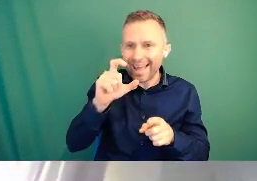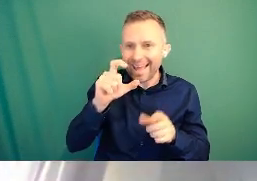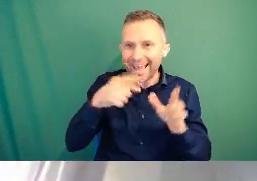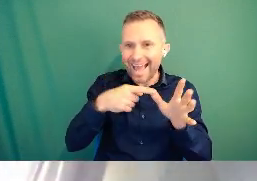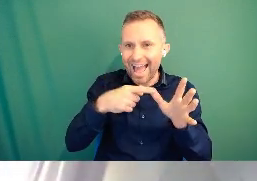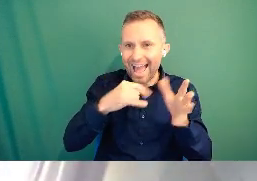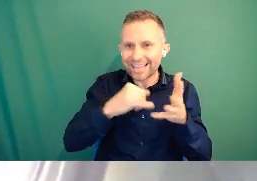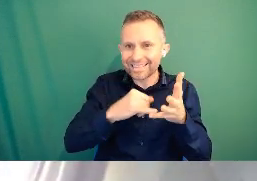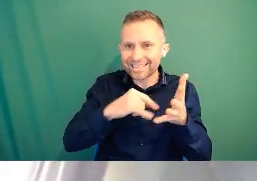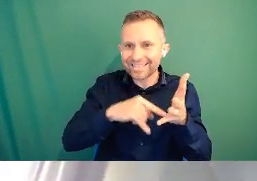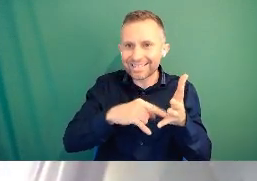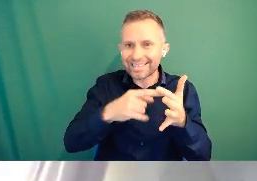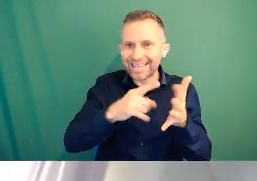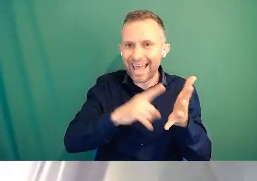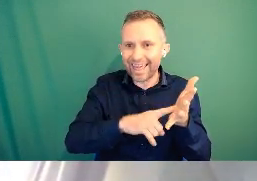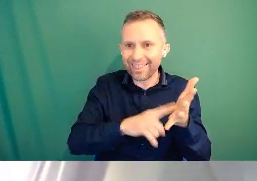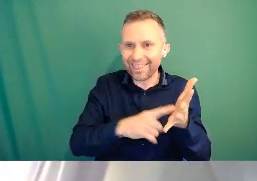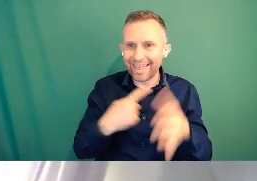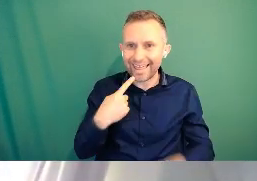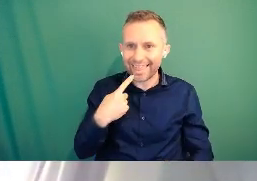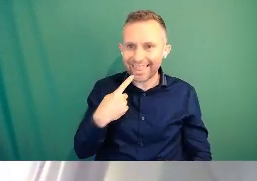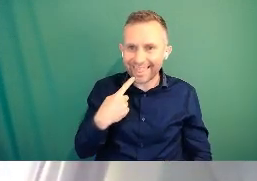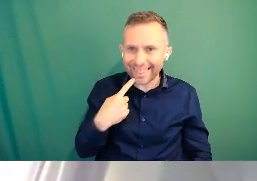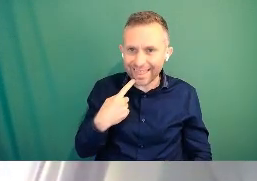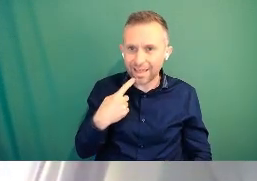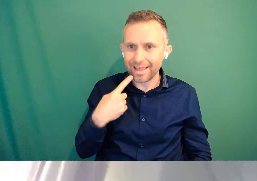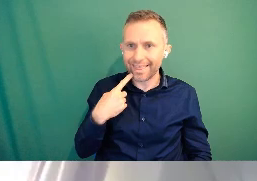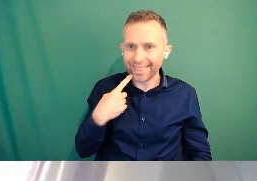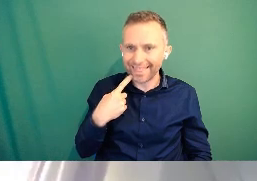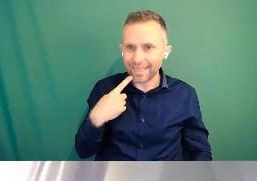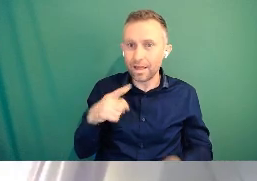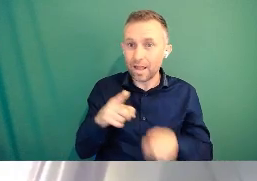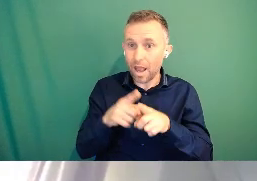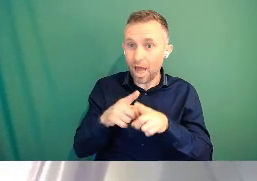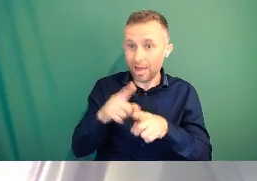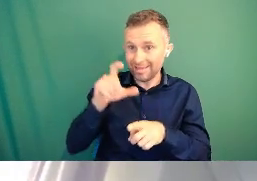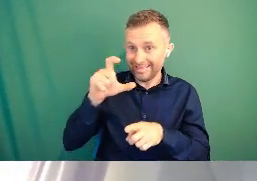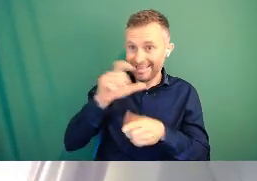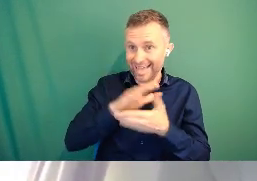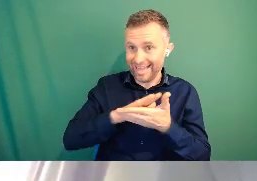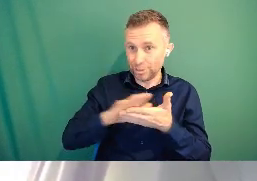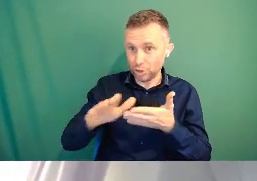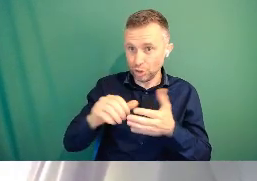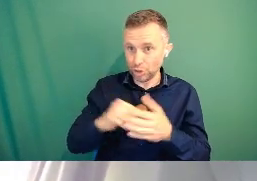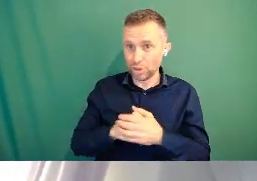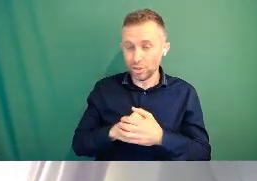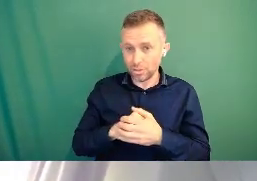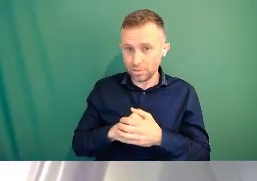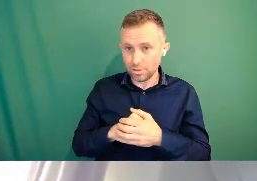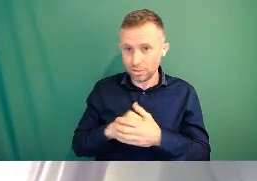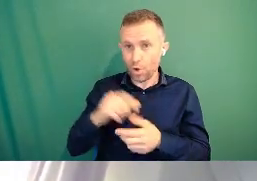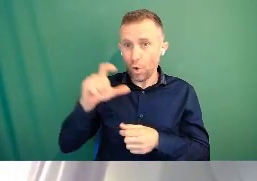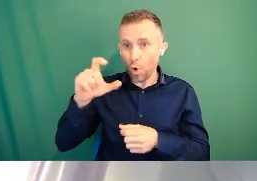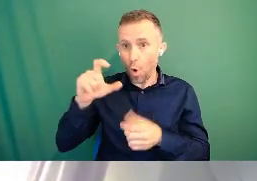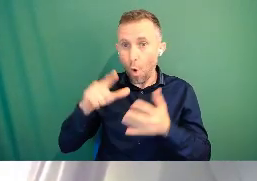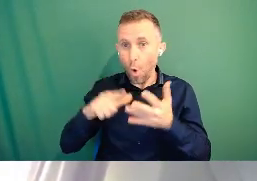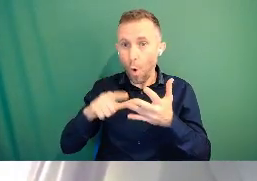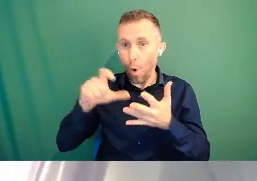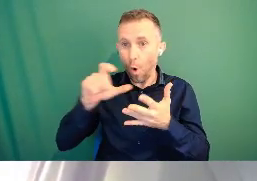ways of saying it. Like for Castell, you've got sh, and you've got the Coch, you've got the ch is another letter,